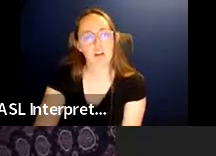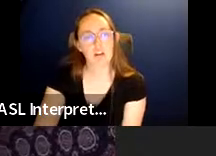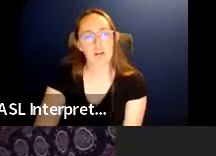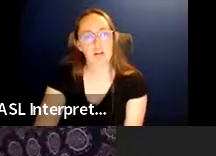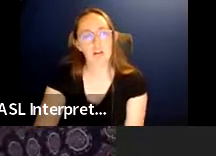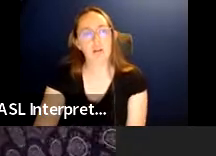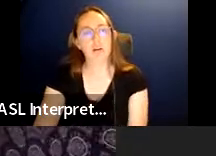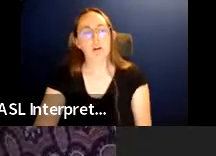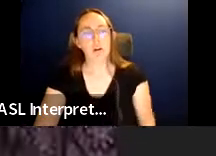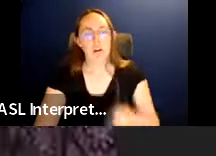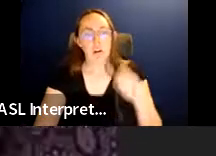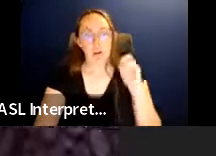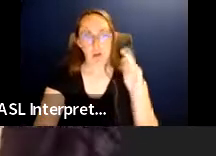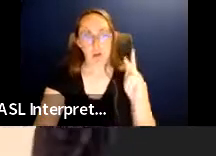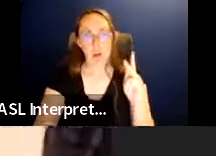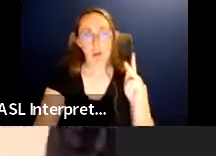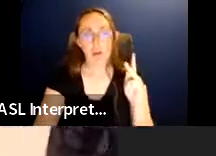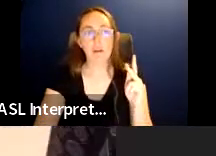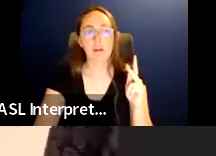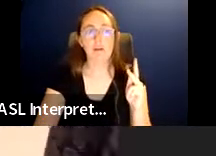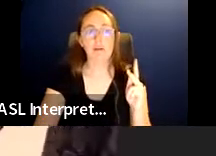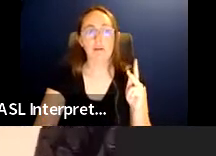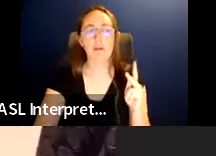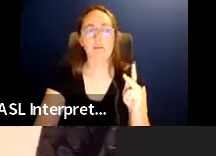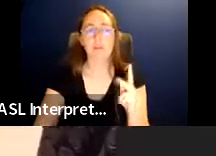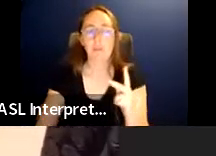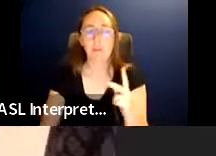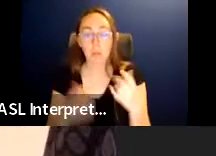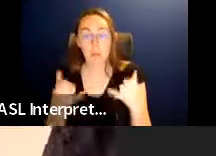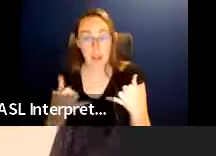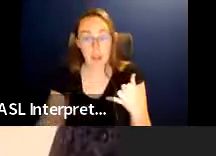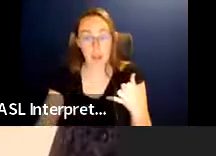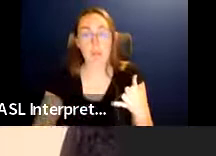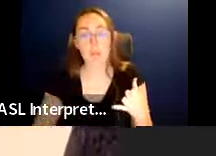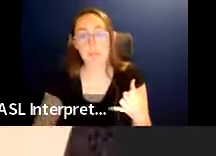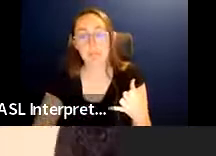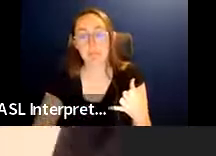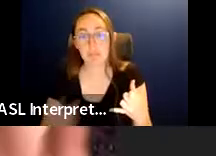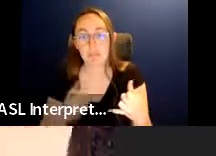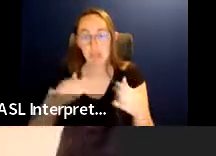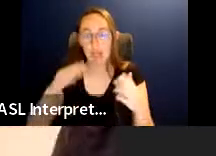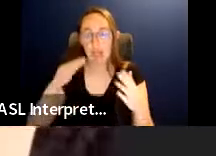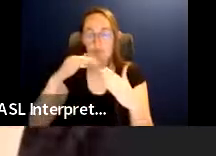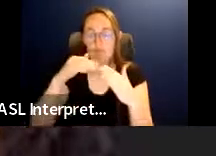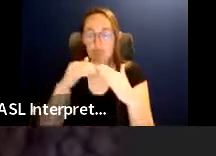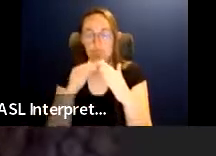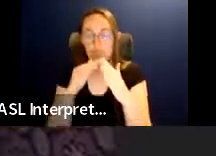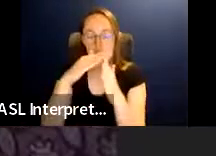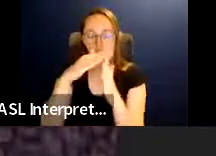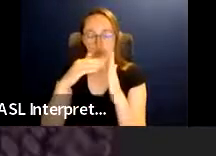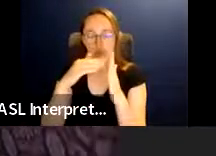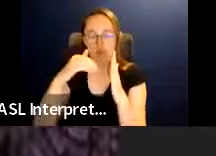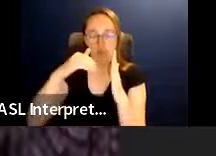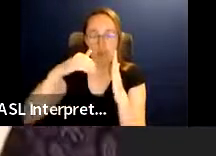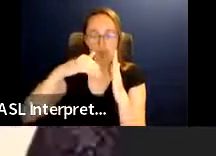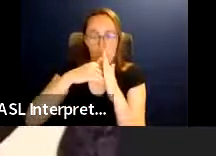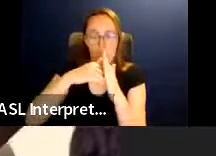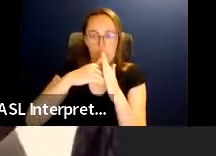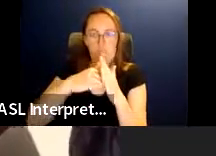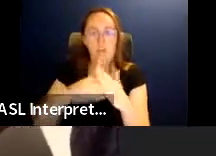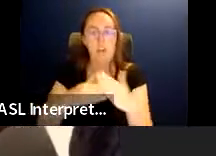Right, so that when I tuck this all in, it lines up. Now I can change the angle of that a little bit